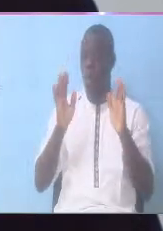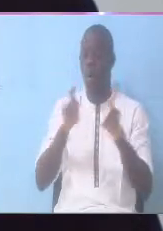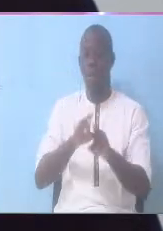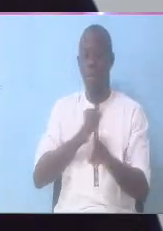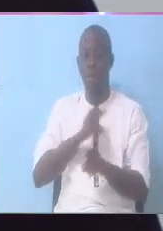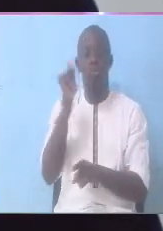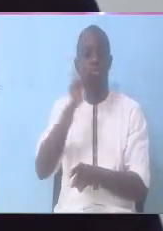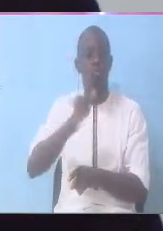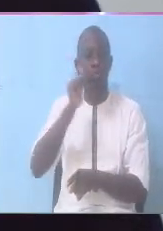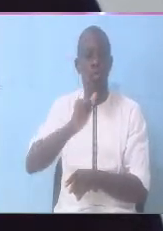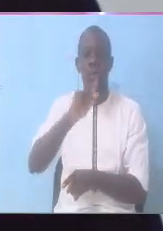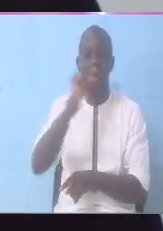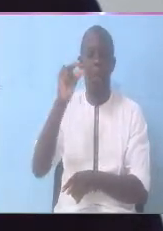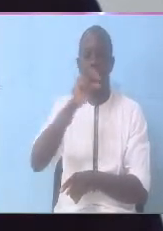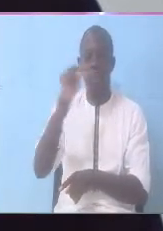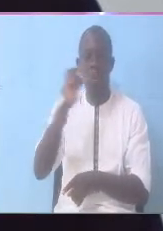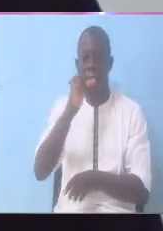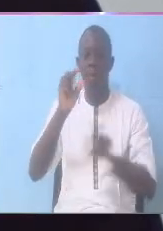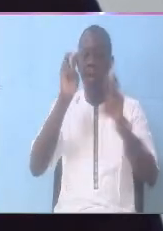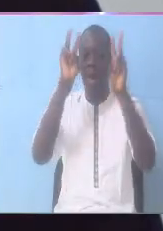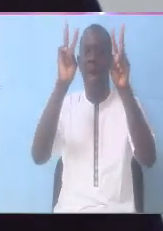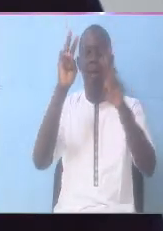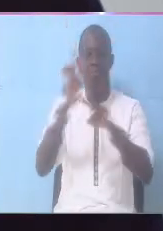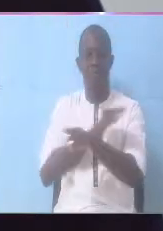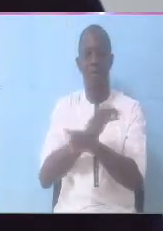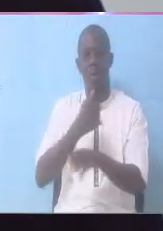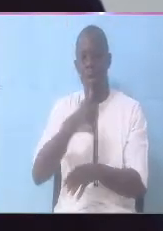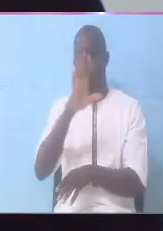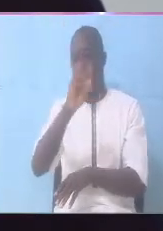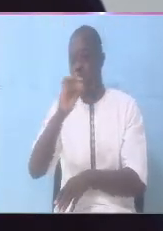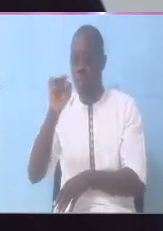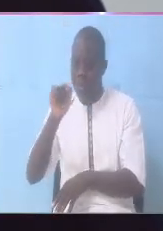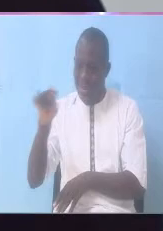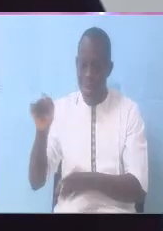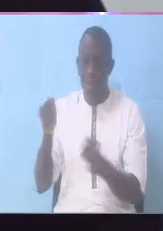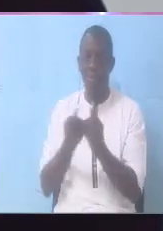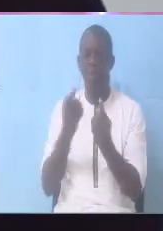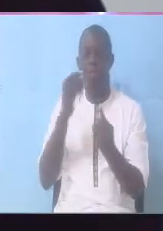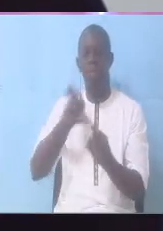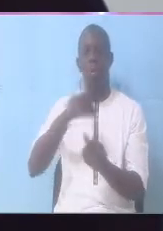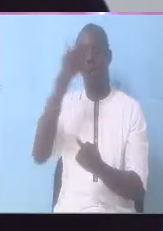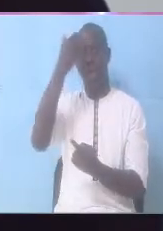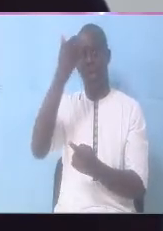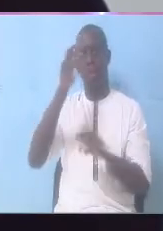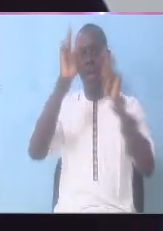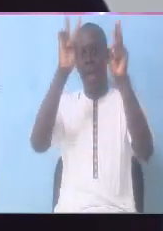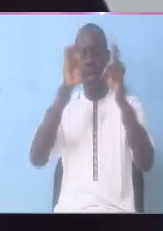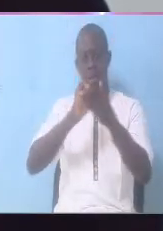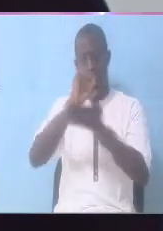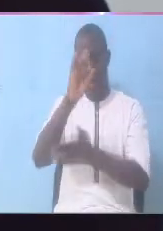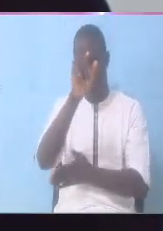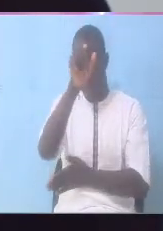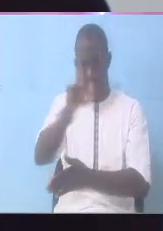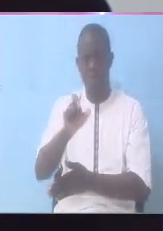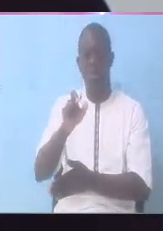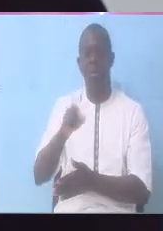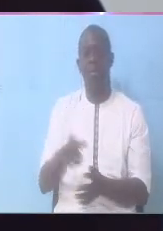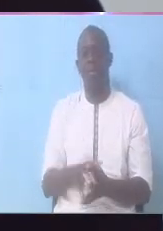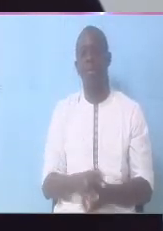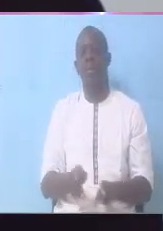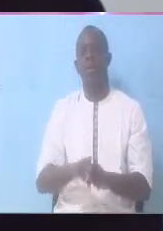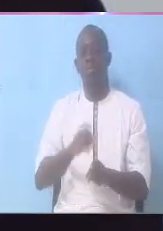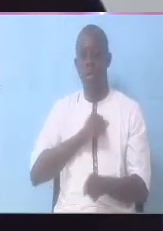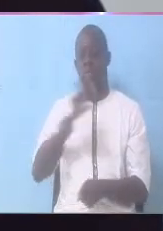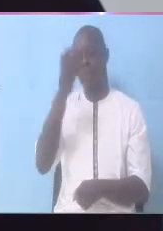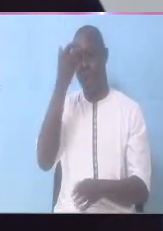Jammeh tolela ka foko anganyin kukari ka yamunta yale akiala. So he removed Tumbul and took Ibulo